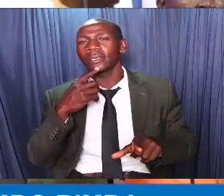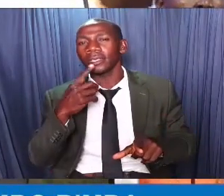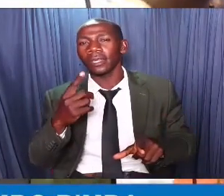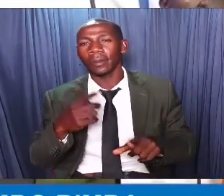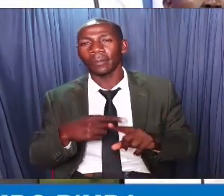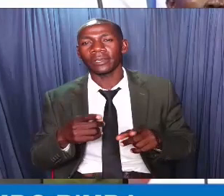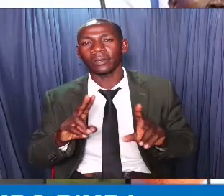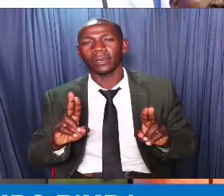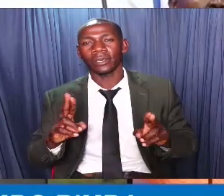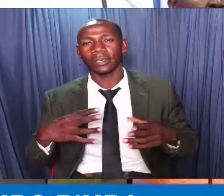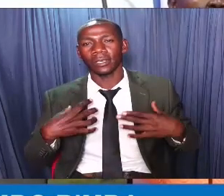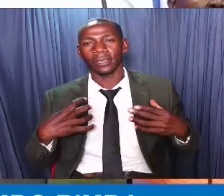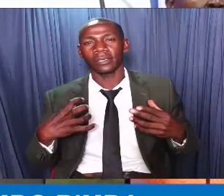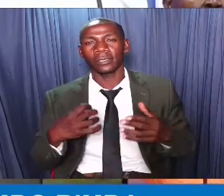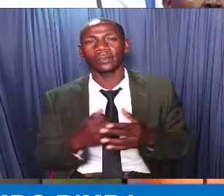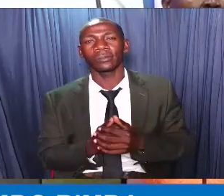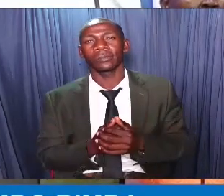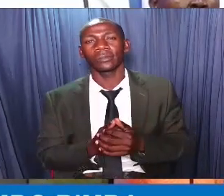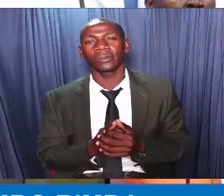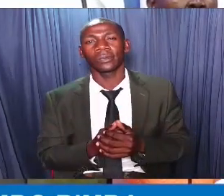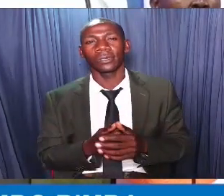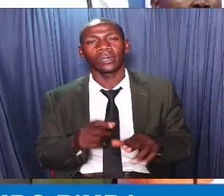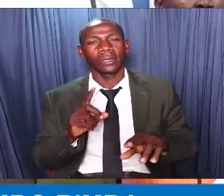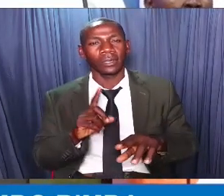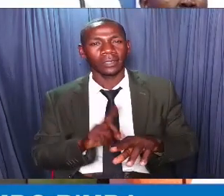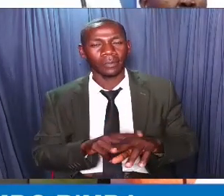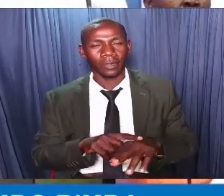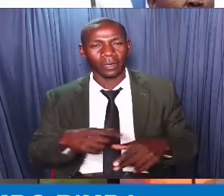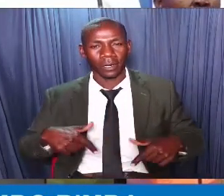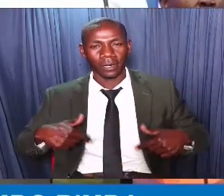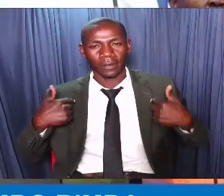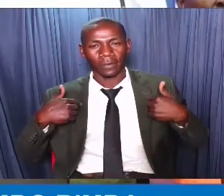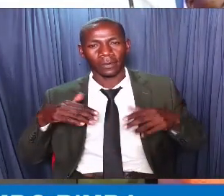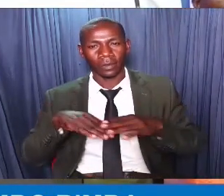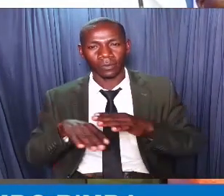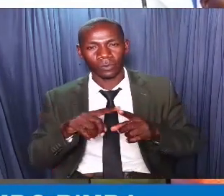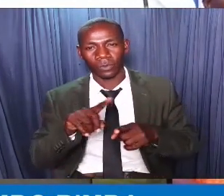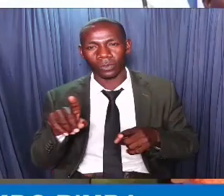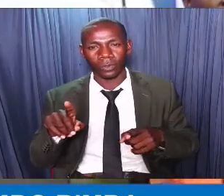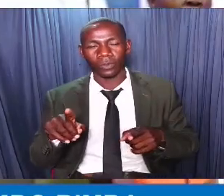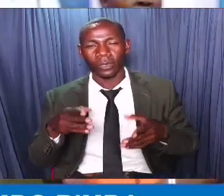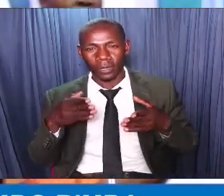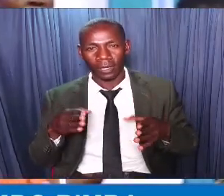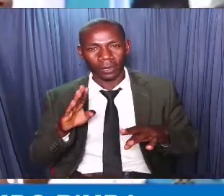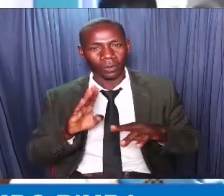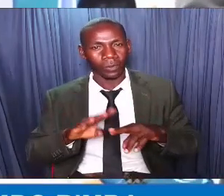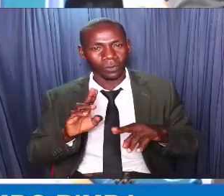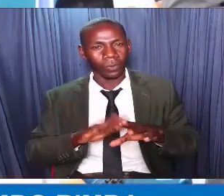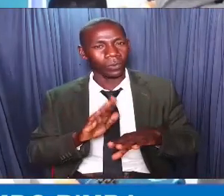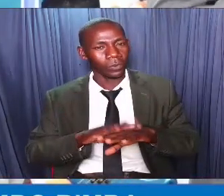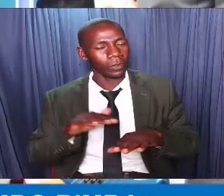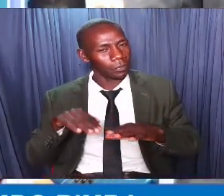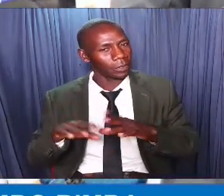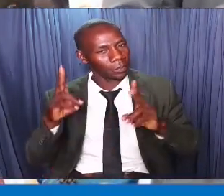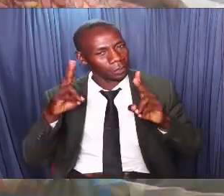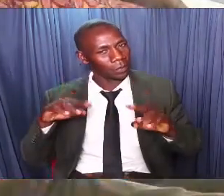And saying but already healed. Hata saa hii uzima unaweza kuingia hapo ndani. Right now the wellness can come unto you. Hata saa hii mema yanaweza kuingia hapo ndani. Right now peace can